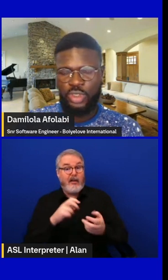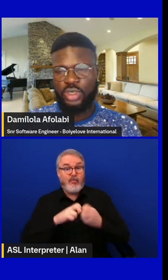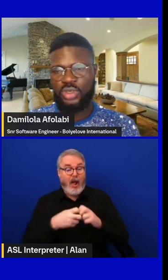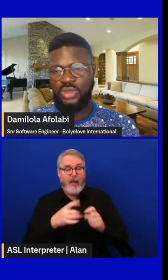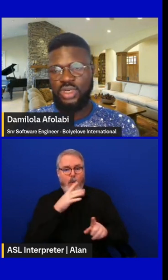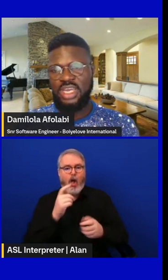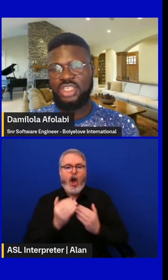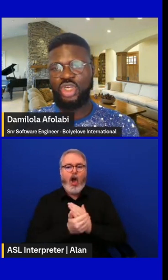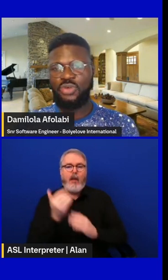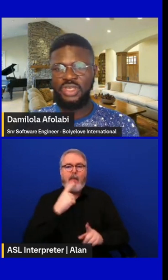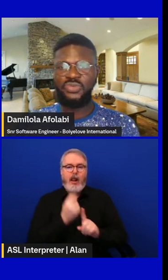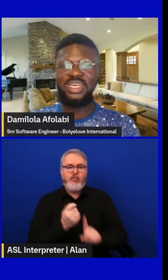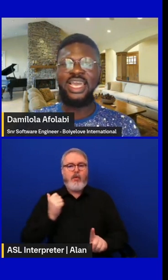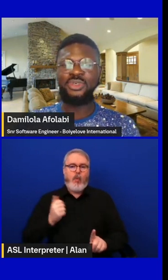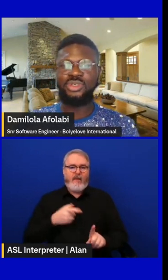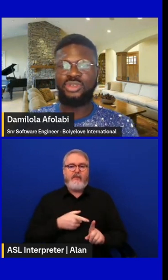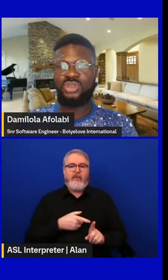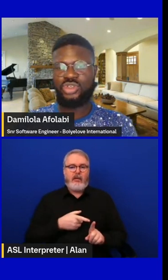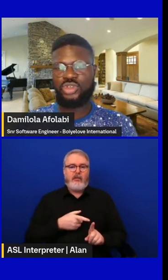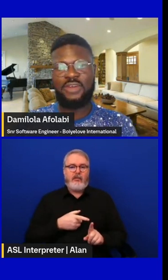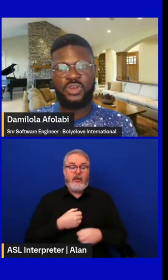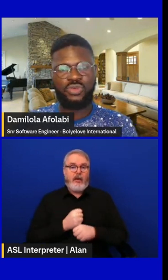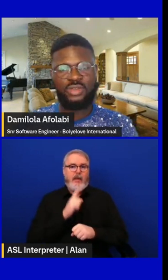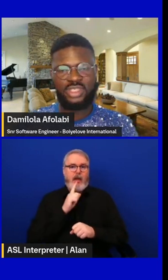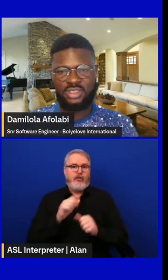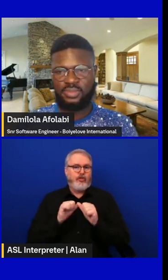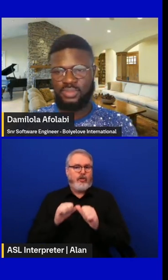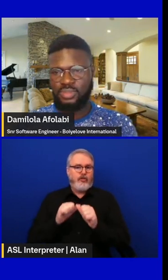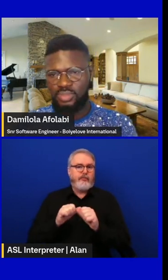pool, ensuring reliable traffic routing.